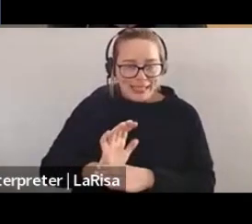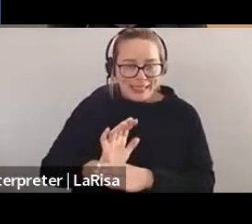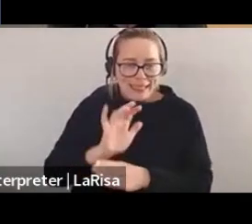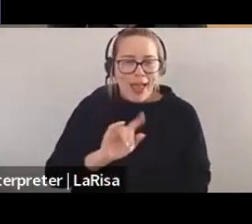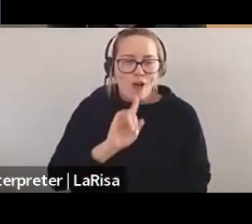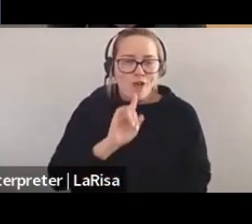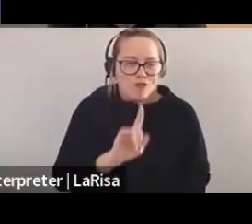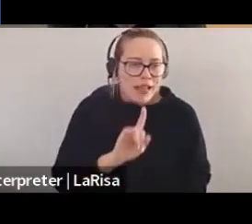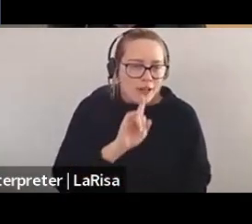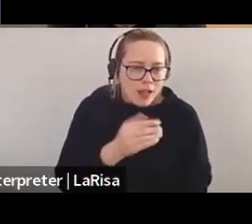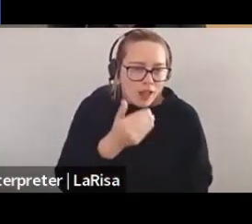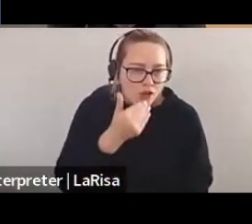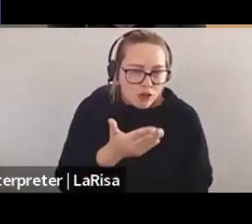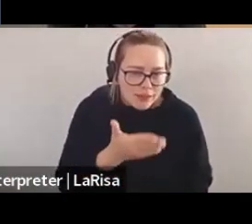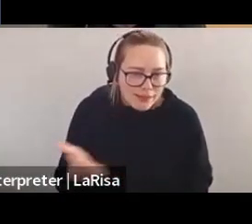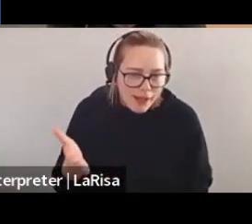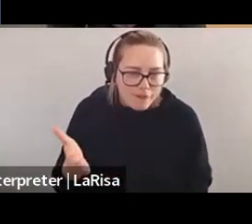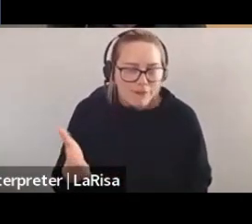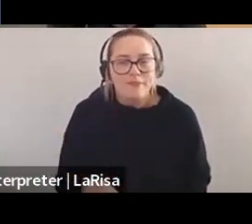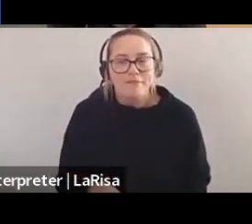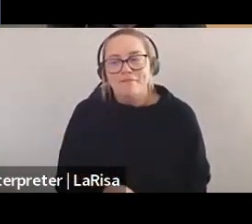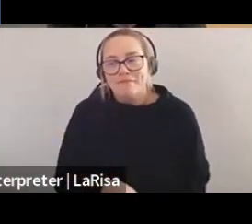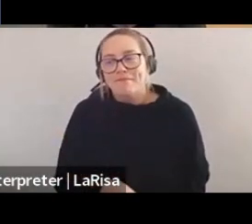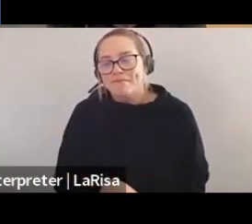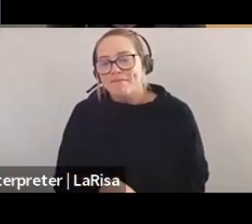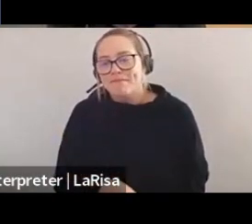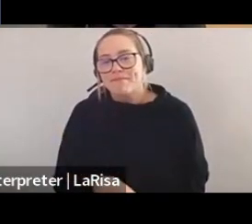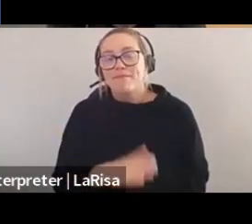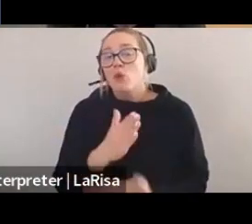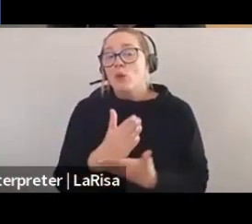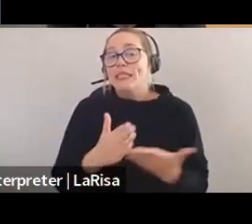cheese, cream, all that really good stuff.